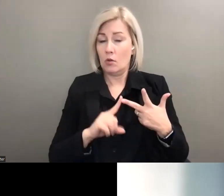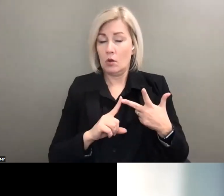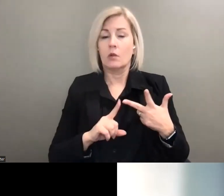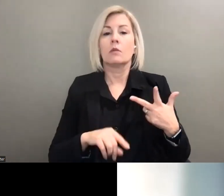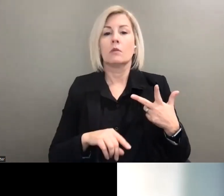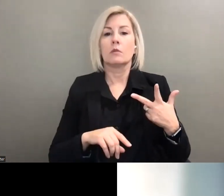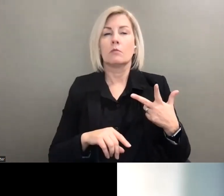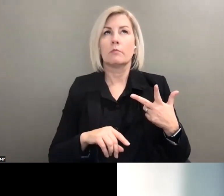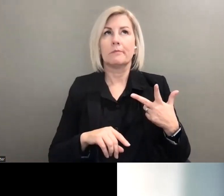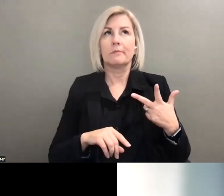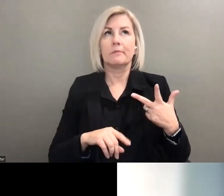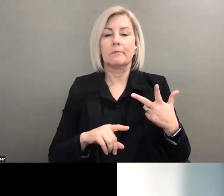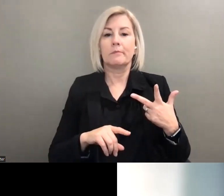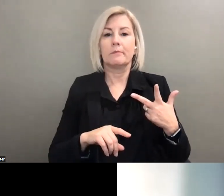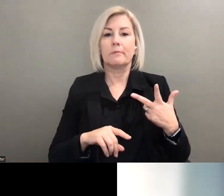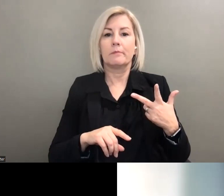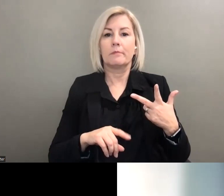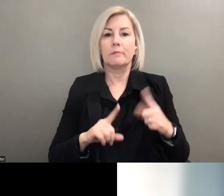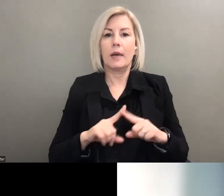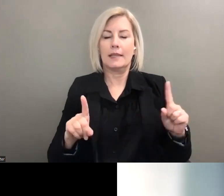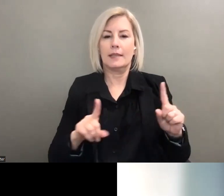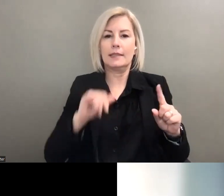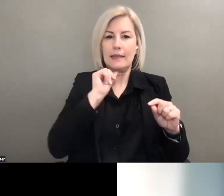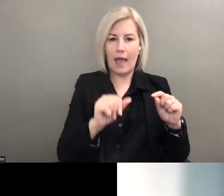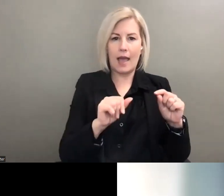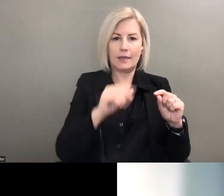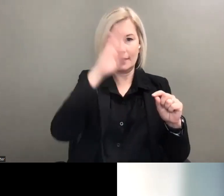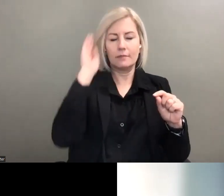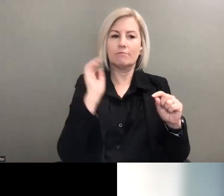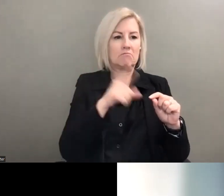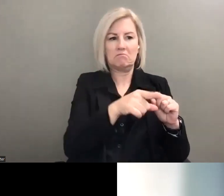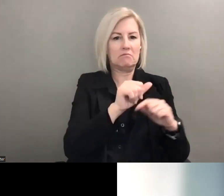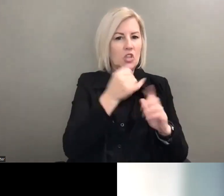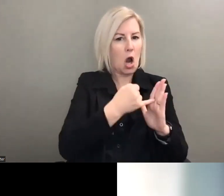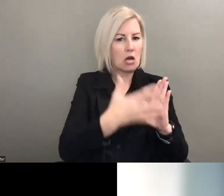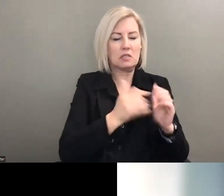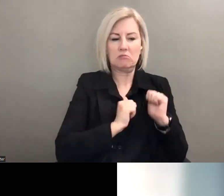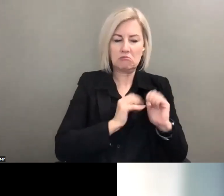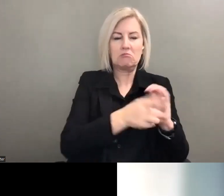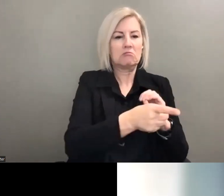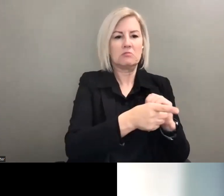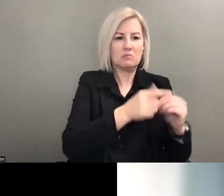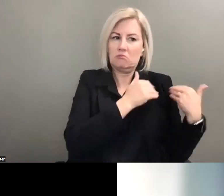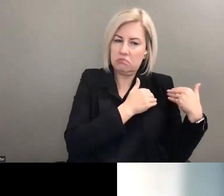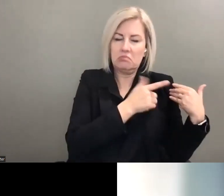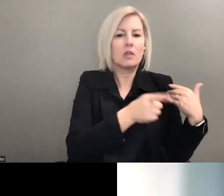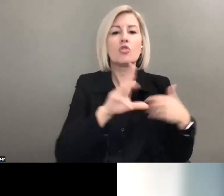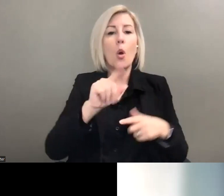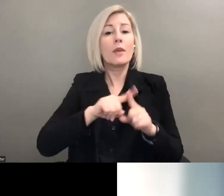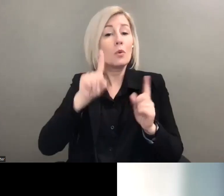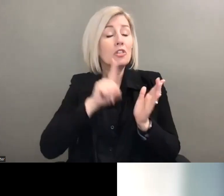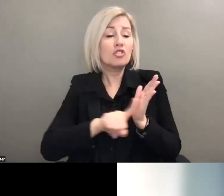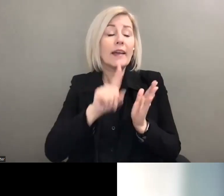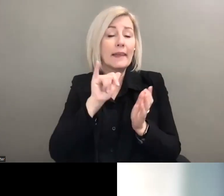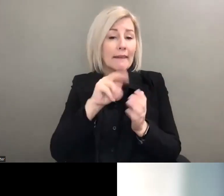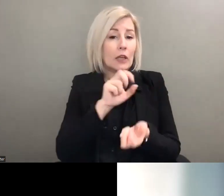although it is not incumbent on the artist to organize an ArtsCONNECT cohort, you can check in with the artist you're